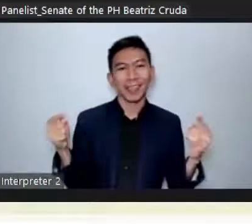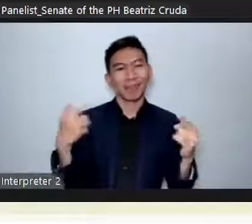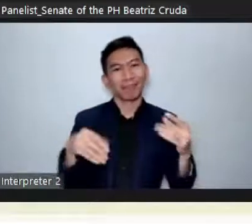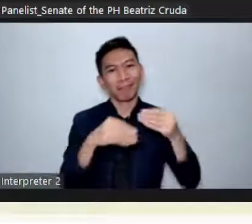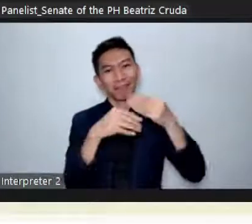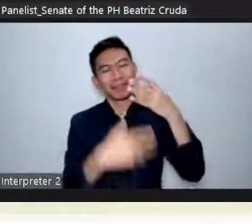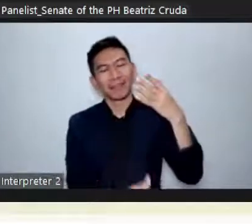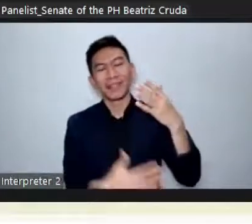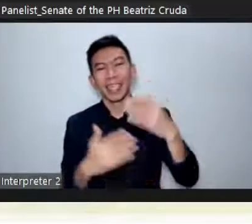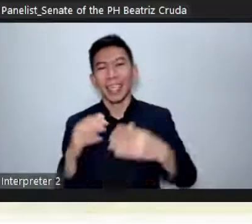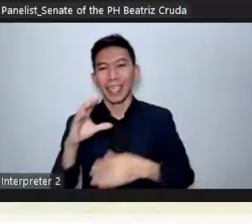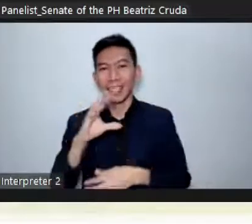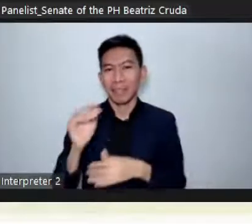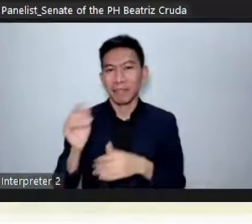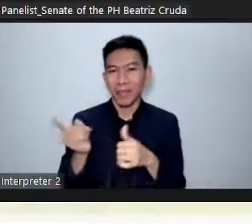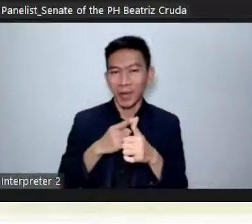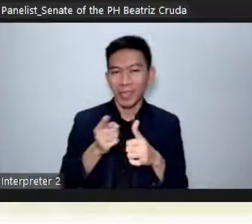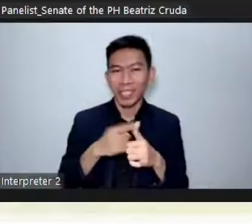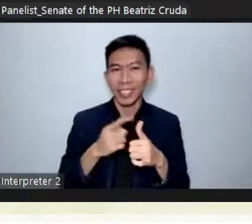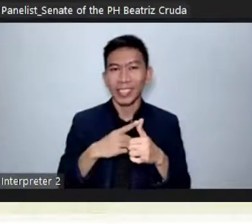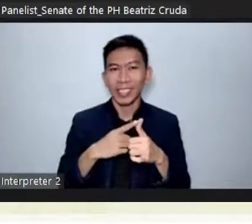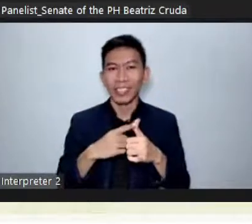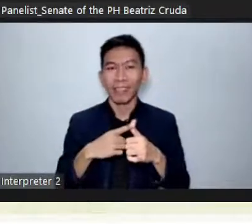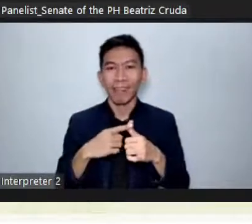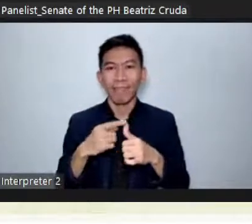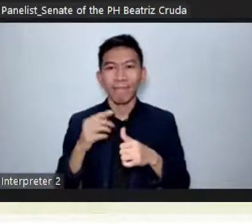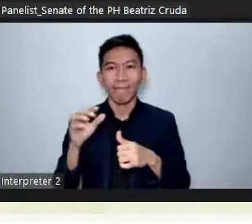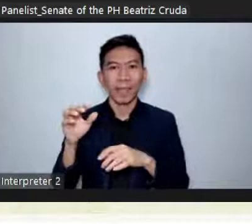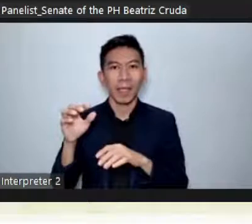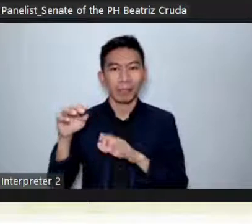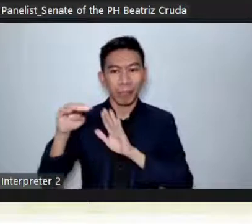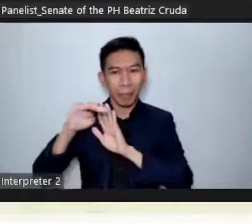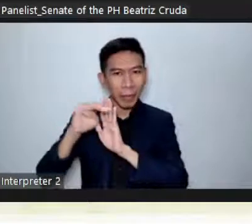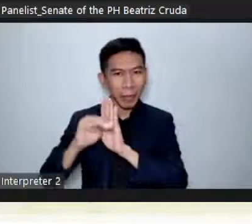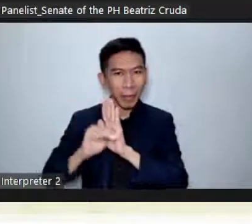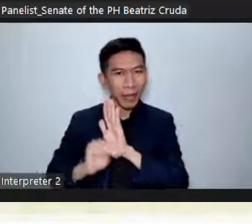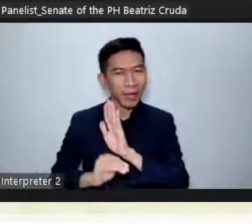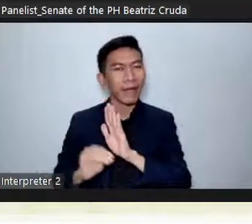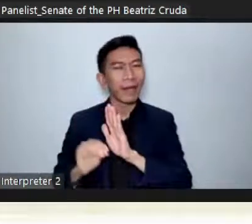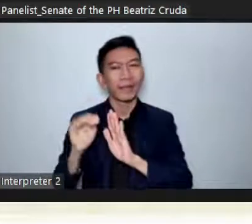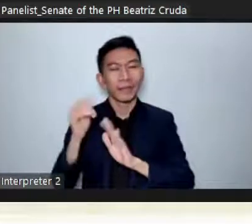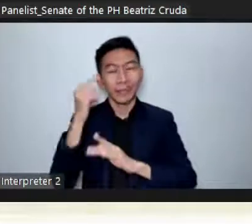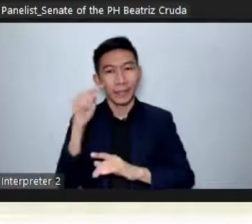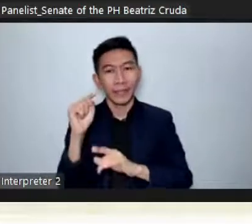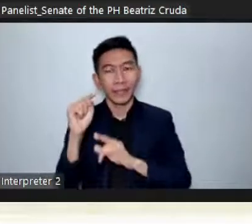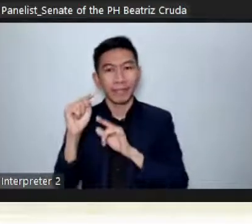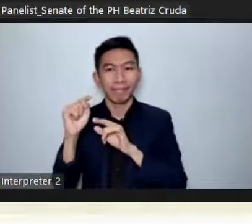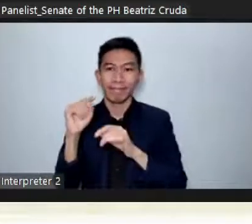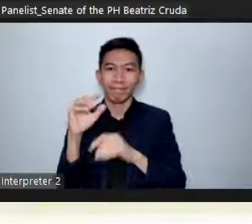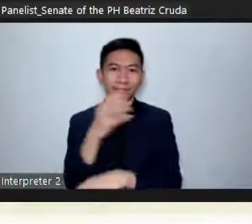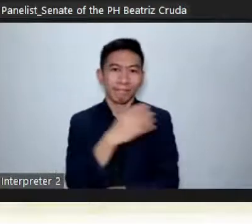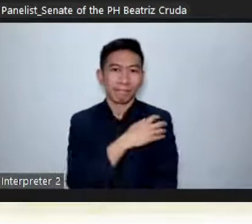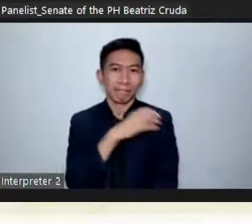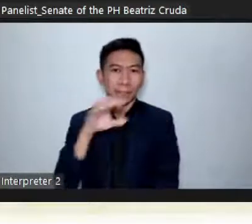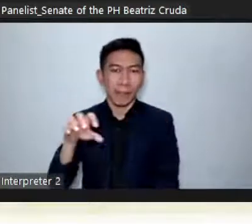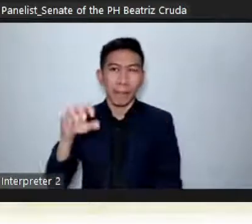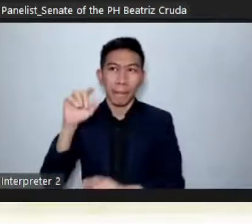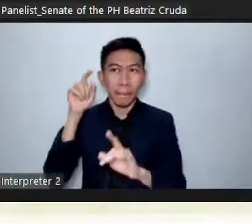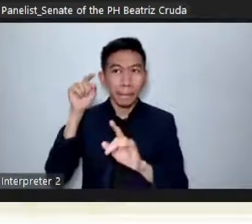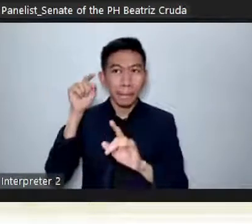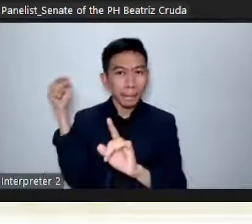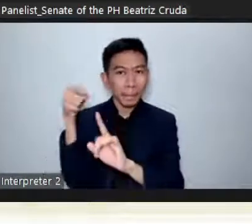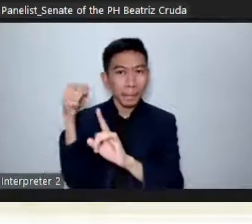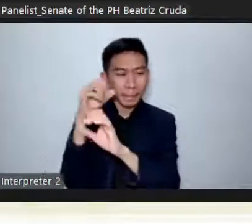as priorities identified to strengthen our ambition